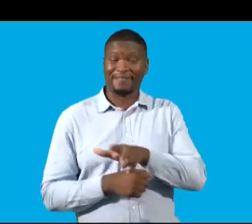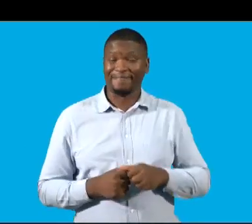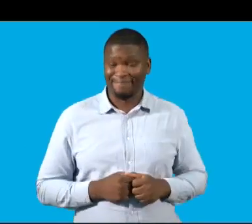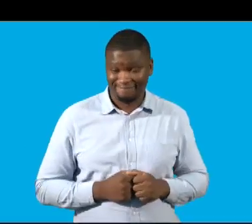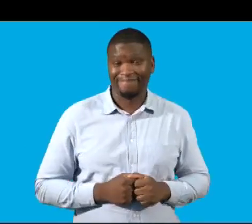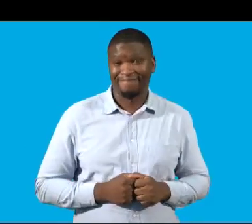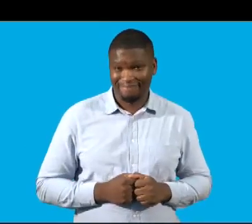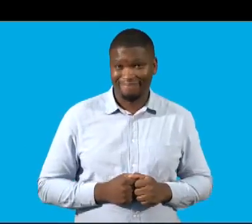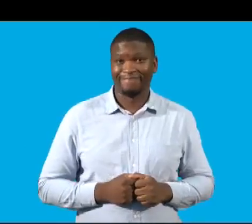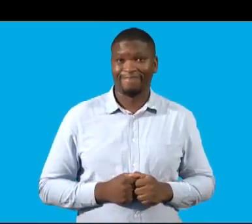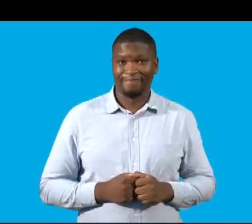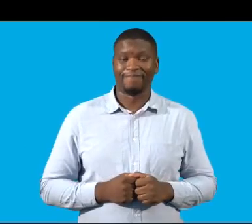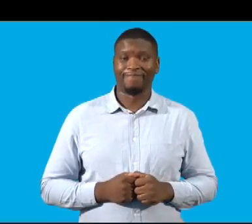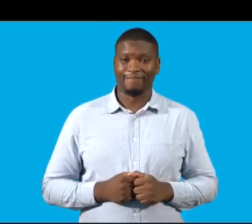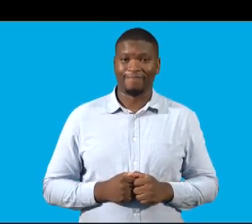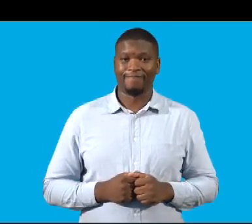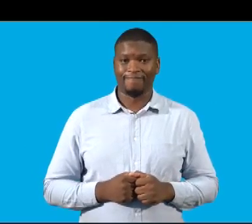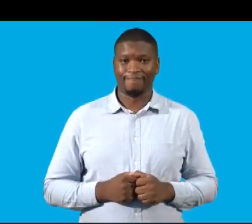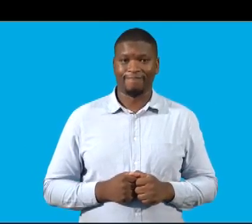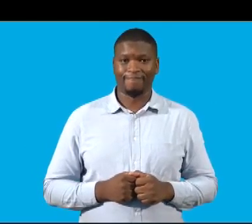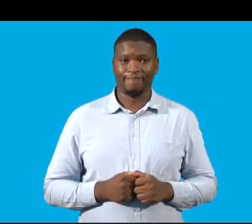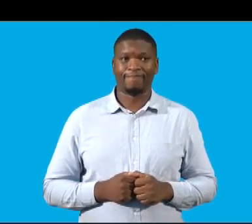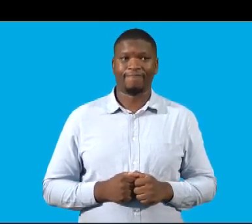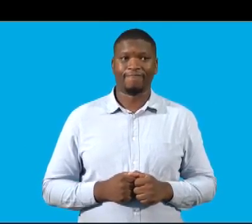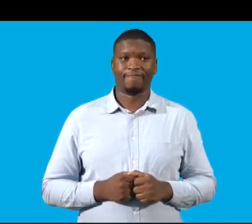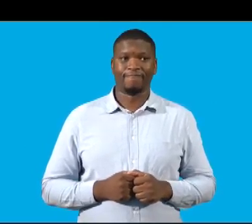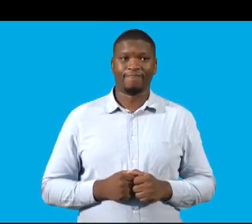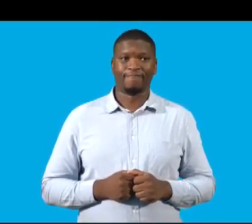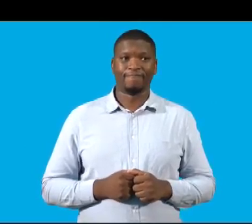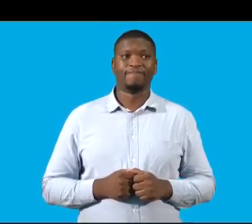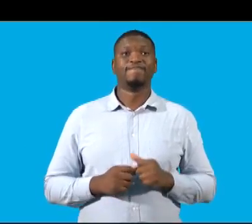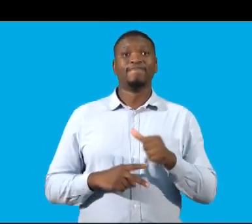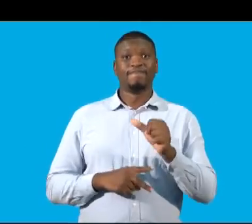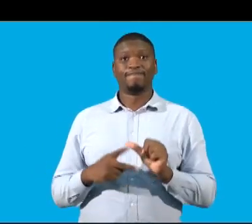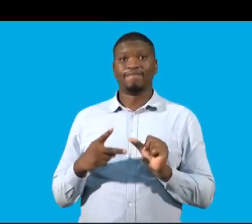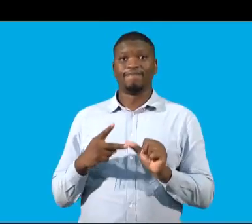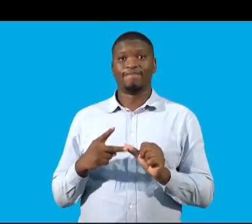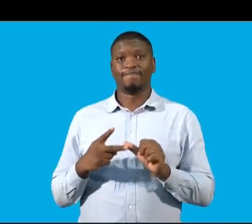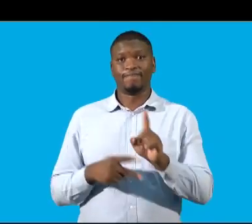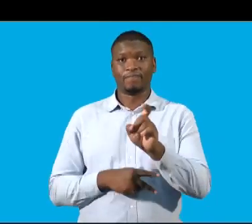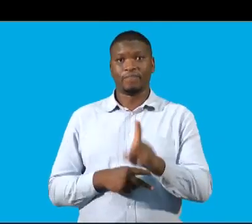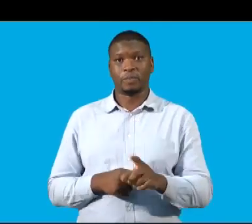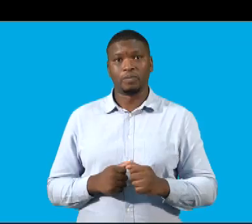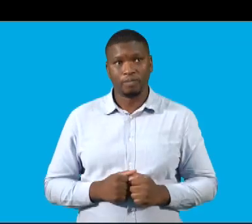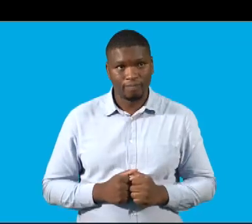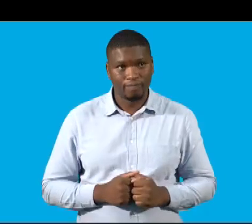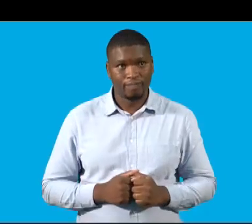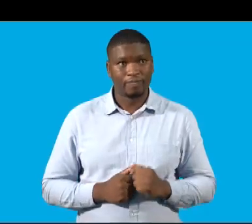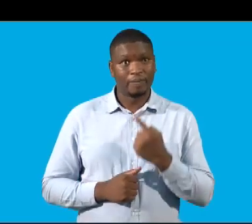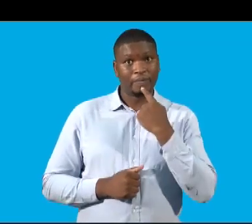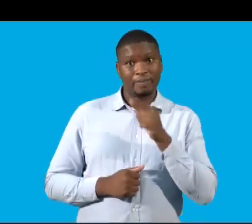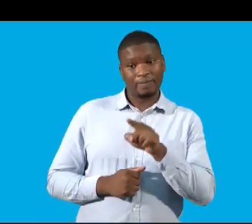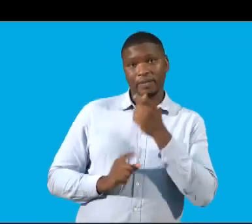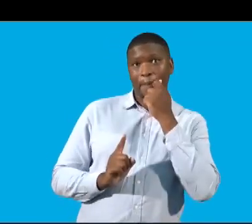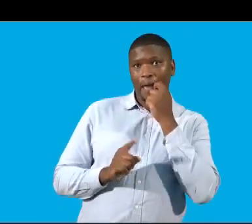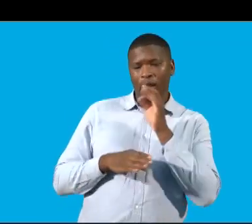631,148 rands and 28 cents. Let's go over to the next sub-question here.